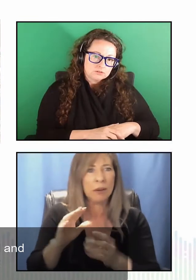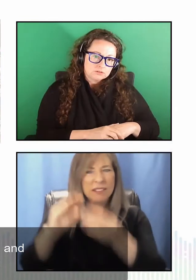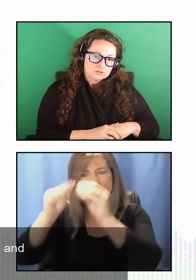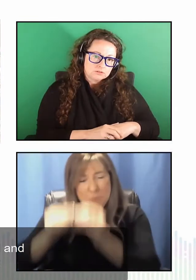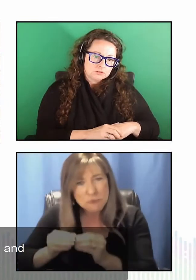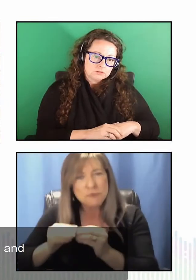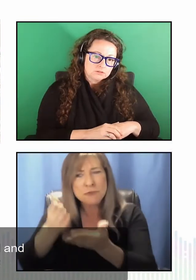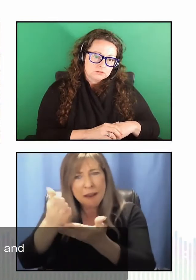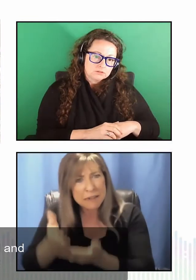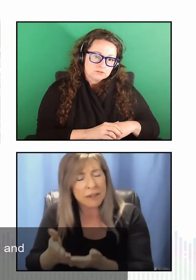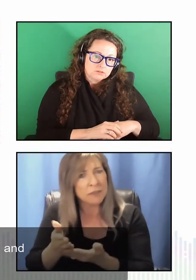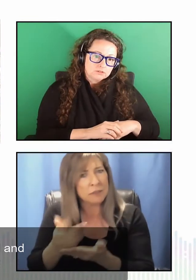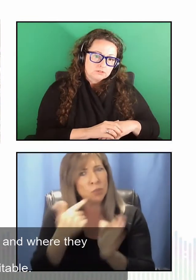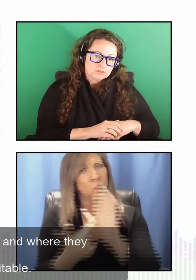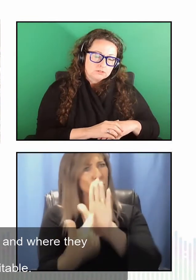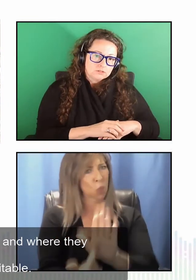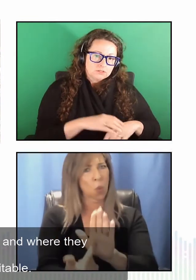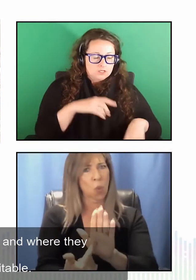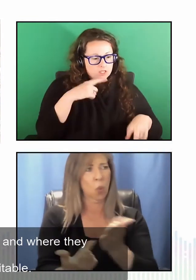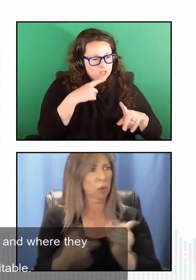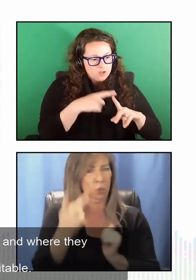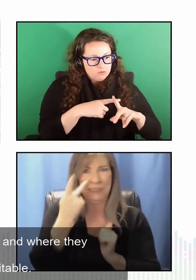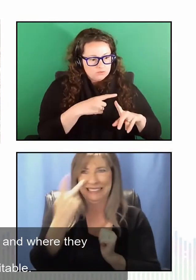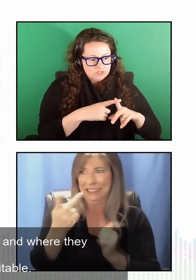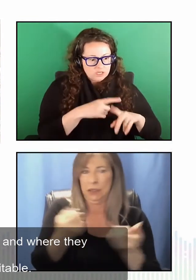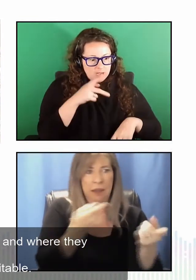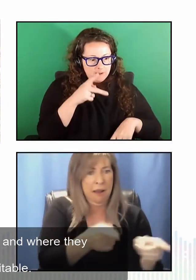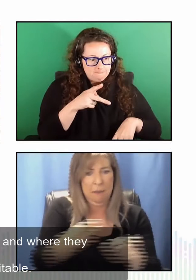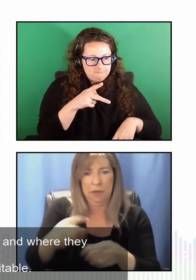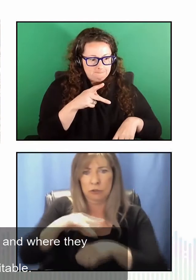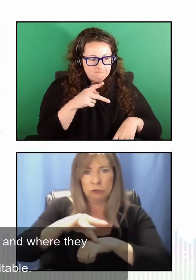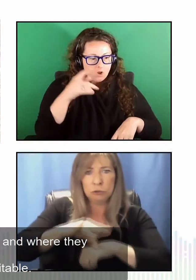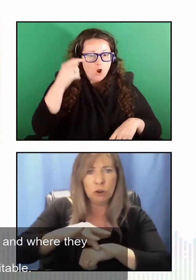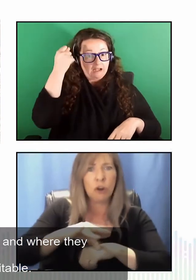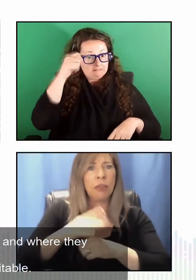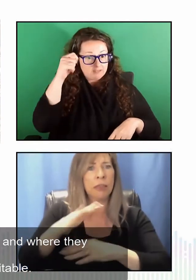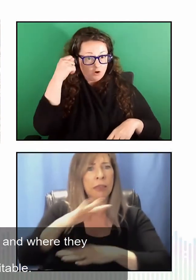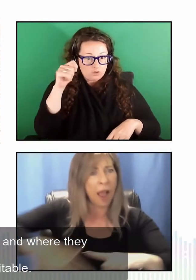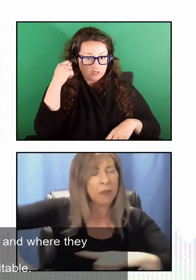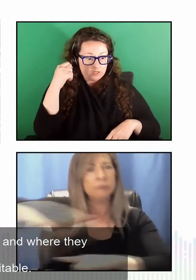empirical evidence to deal with the genome of the